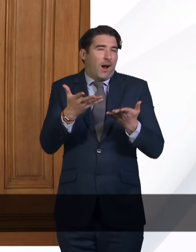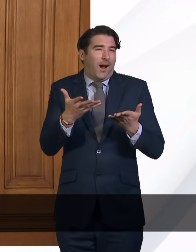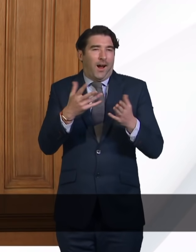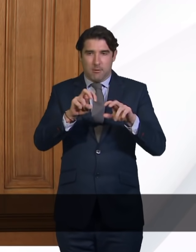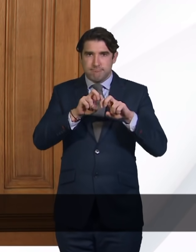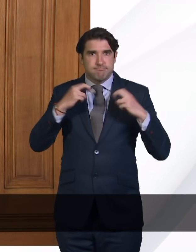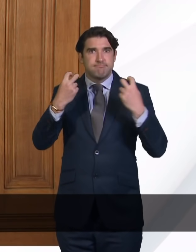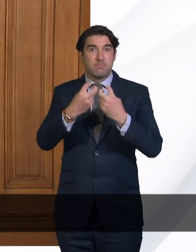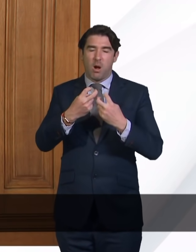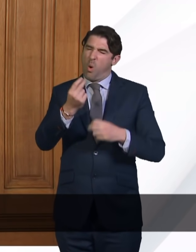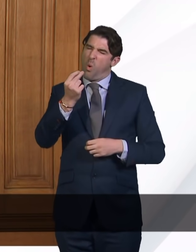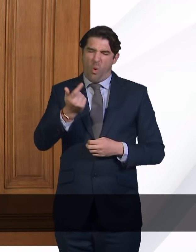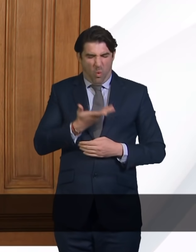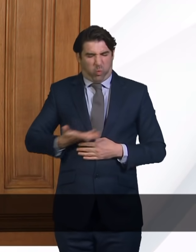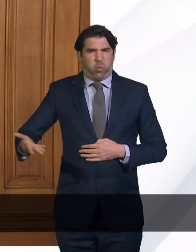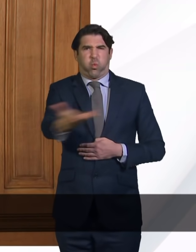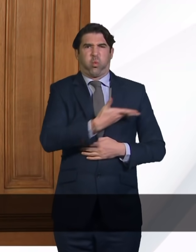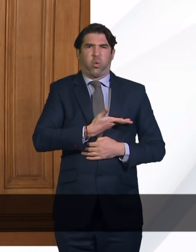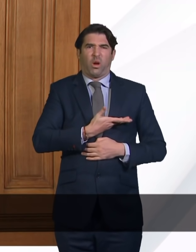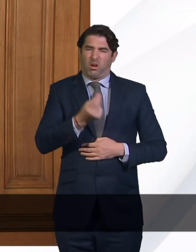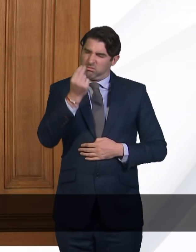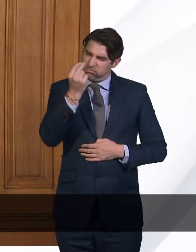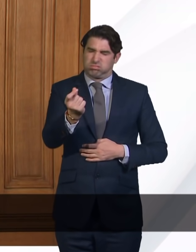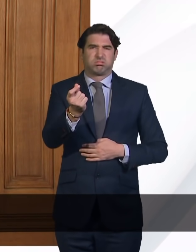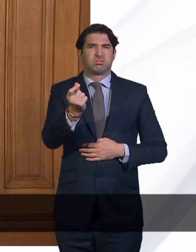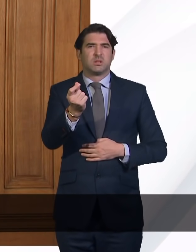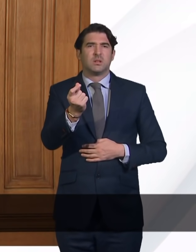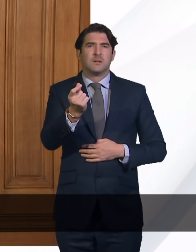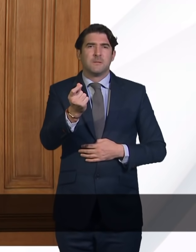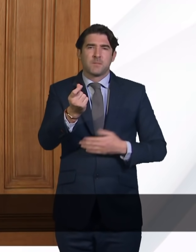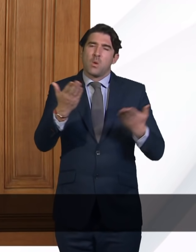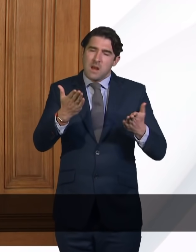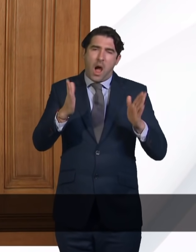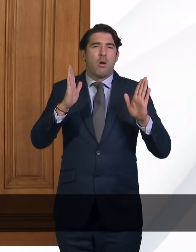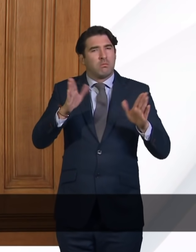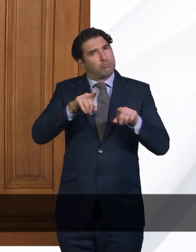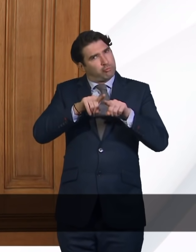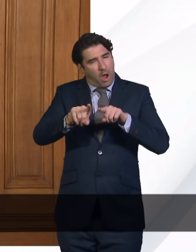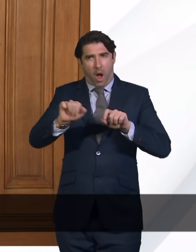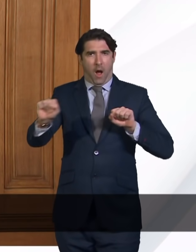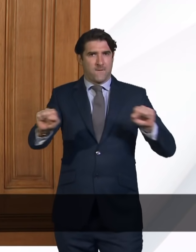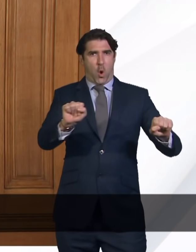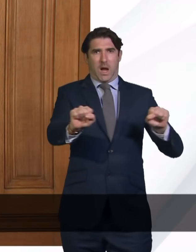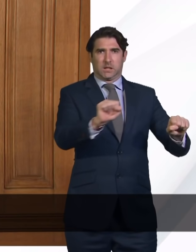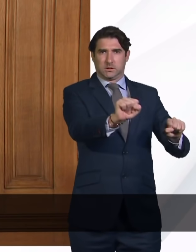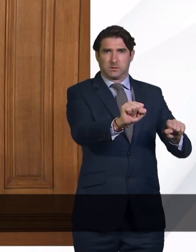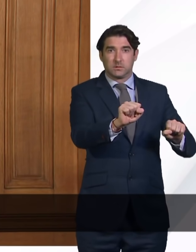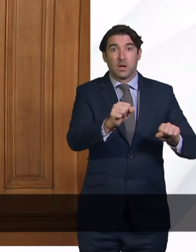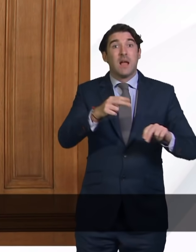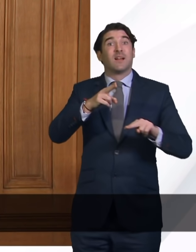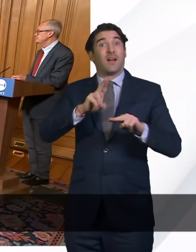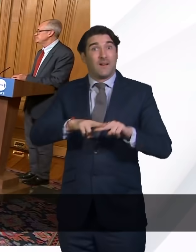of us making sure that if we have symptoms or we're contact, we isolate and keep out of circulation. It's going to be absolutely